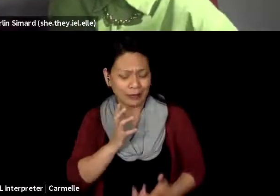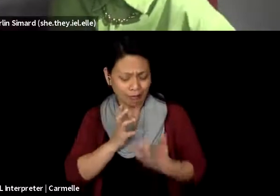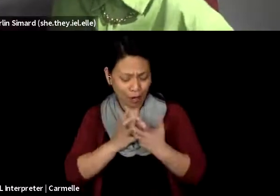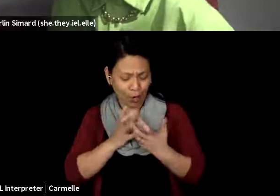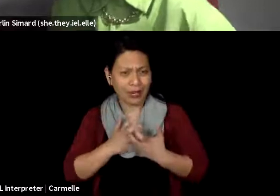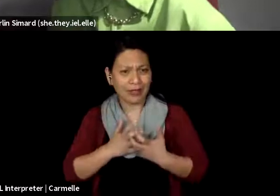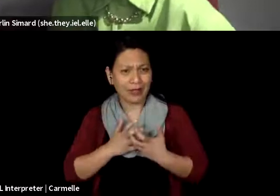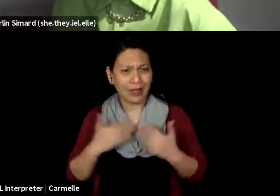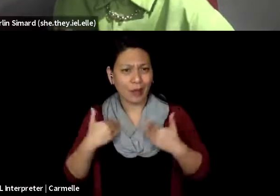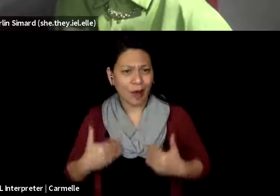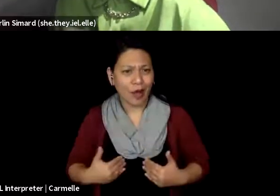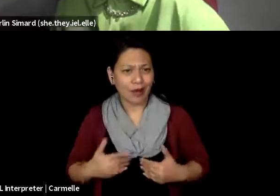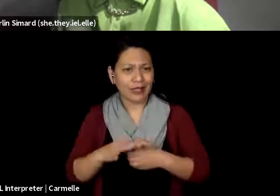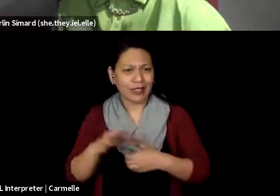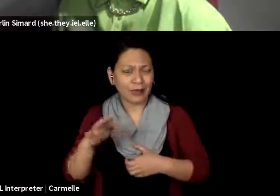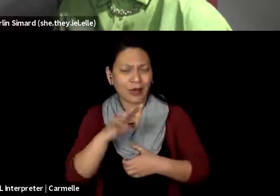and your